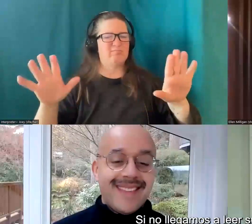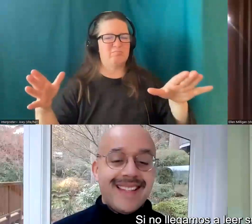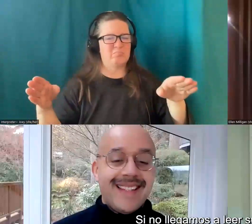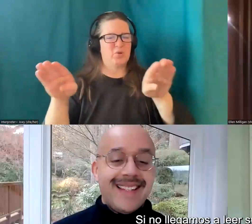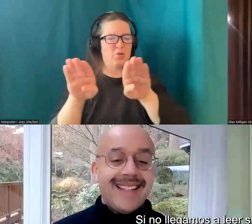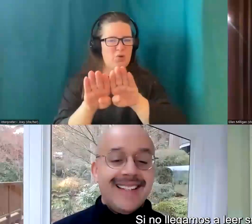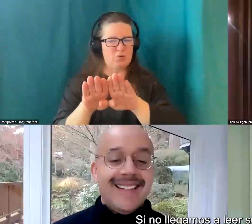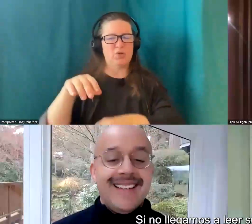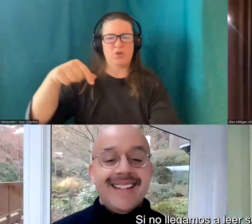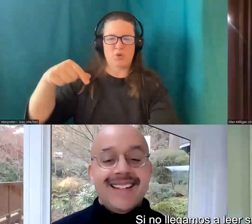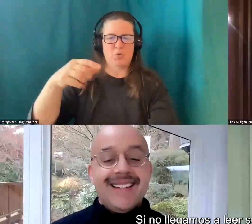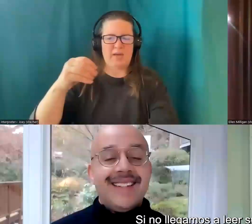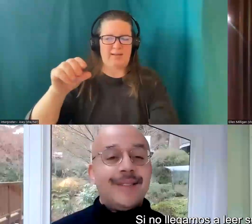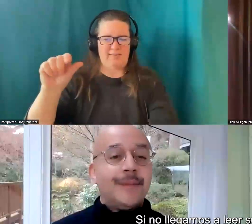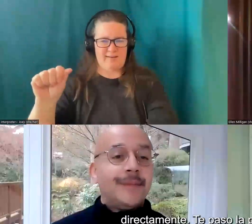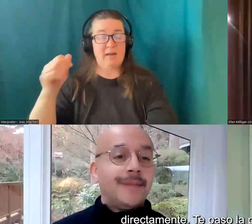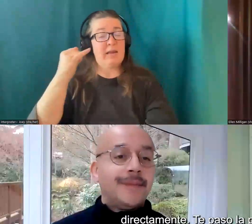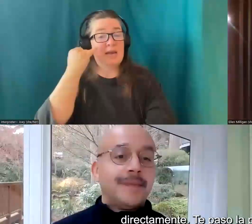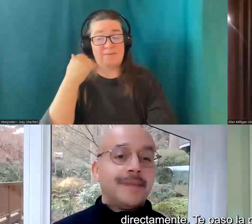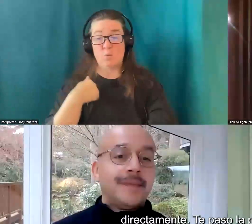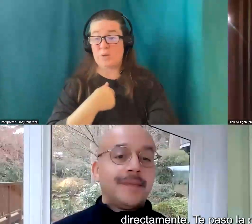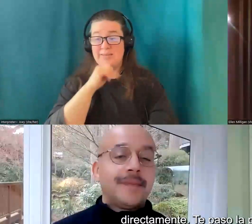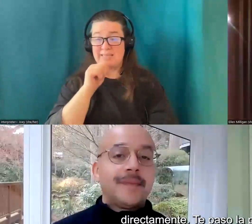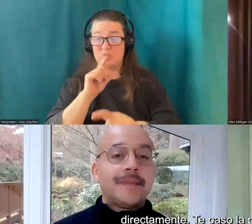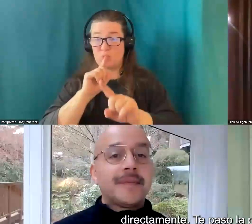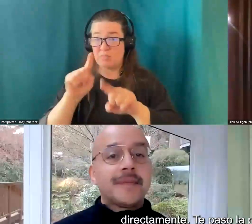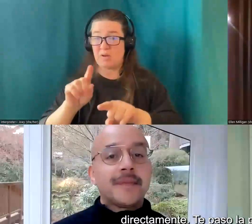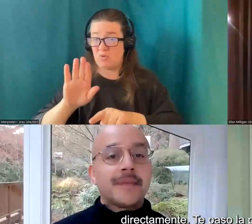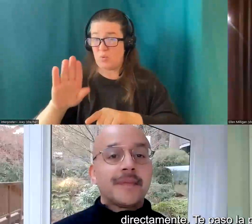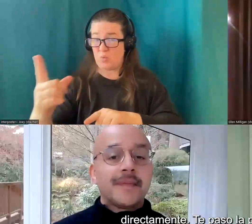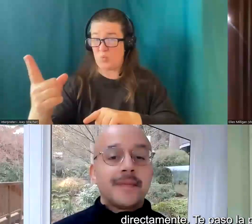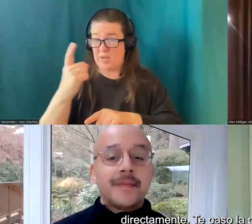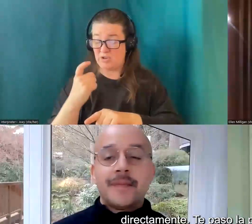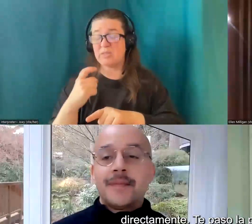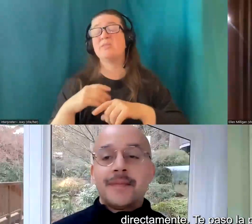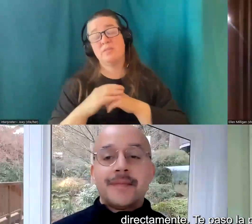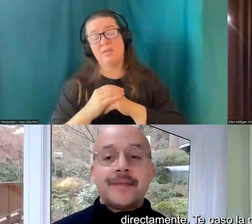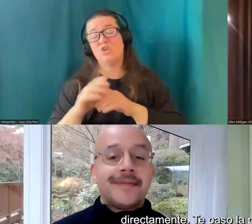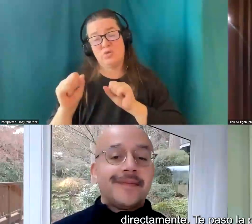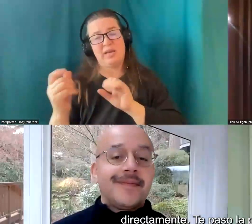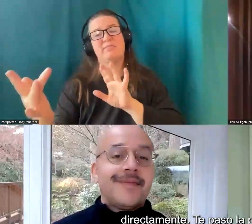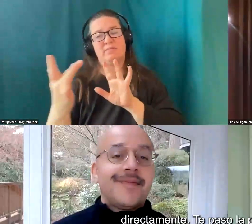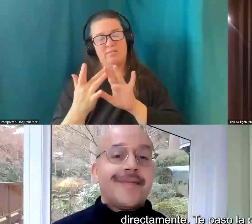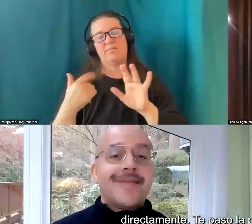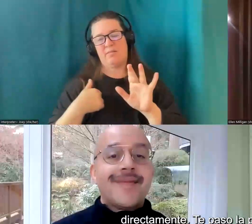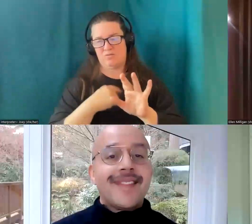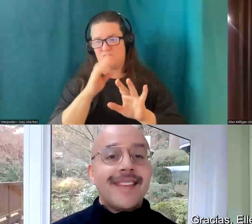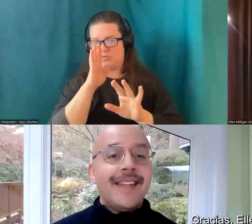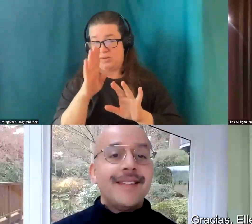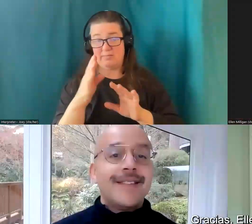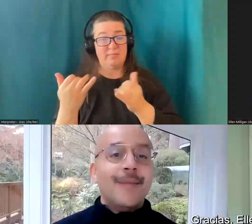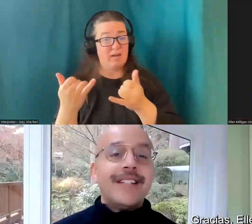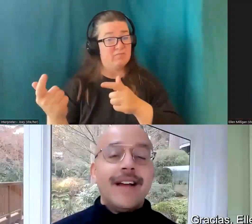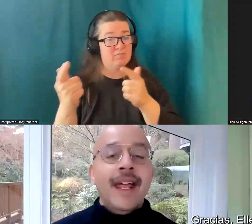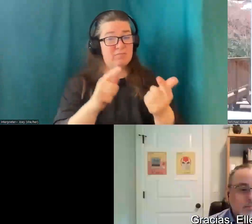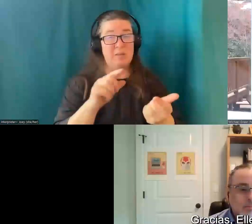didn't get to your question, please feel free to reach out to us directly. And I'll pass it over to you, Michael, to close us out. Thank